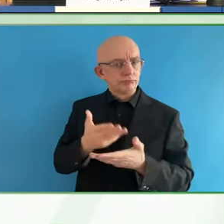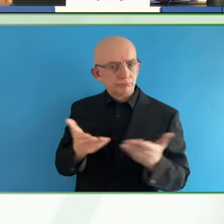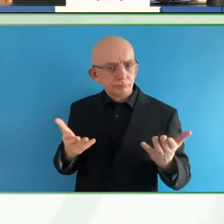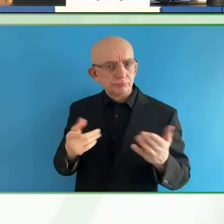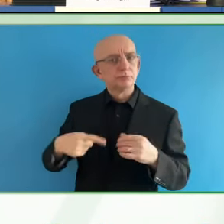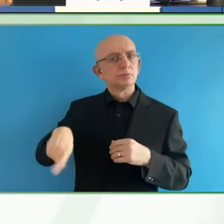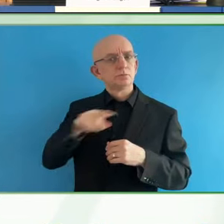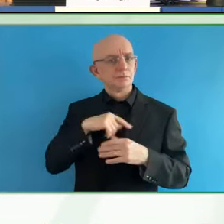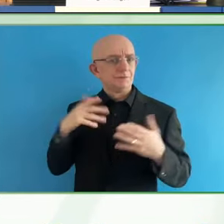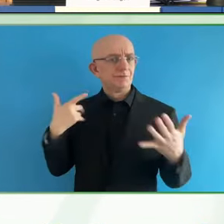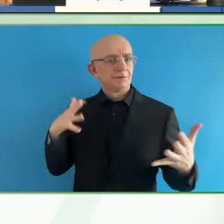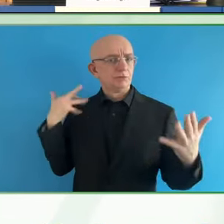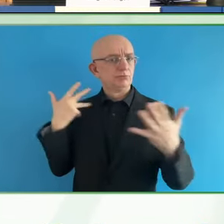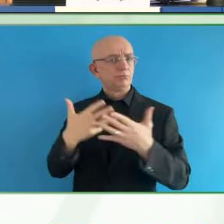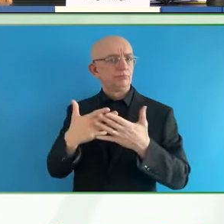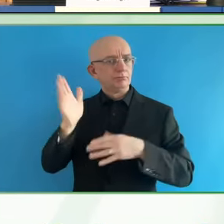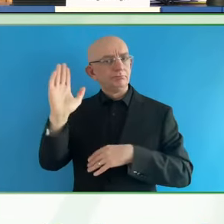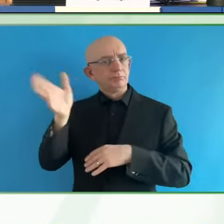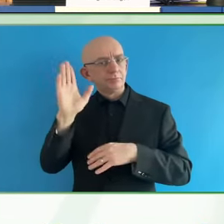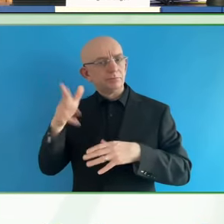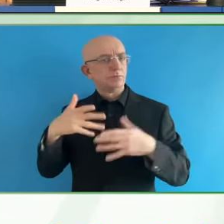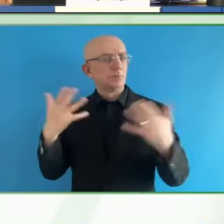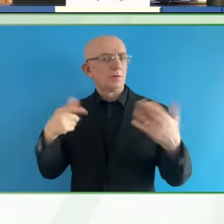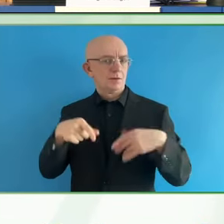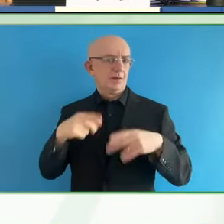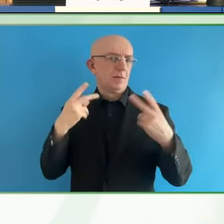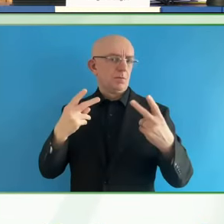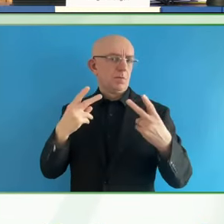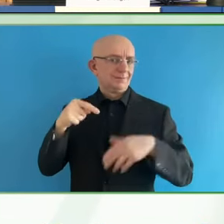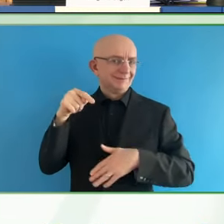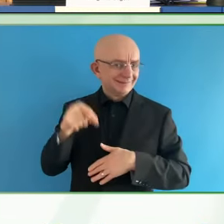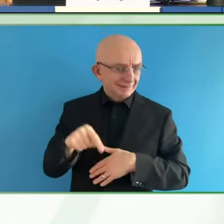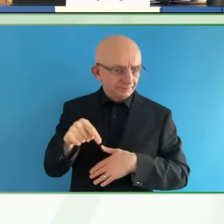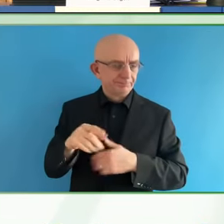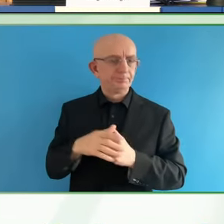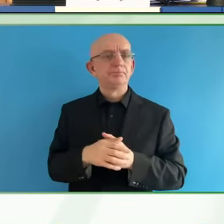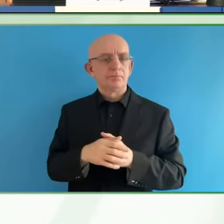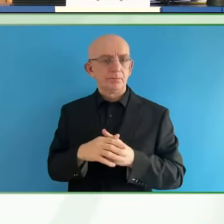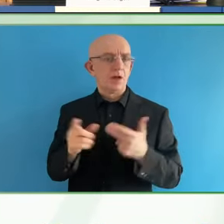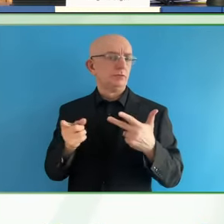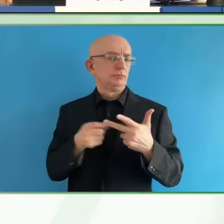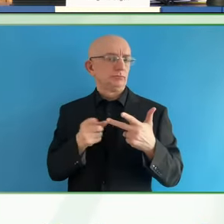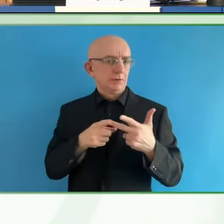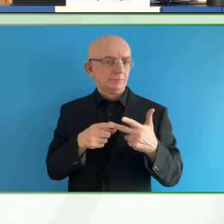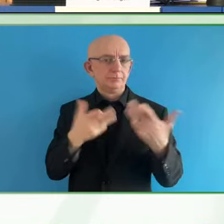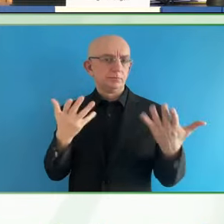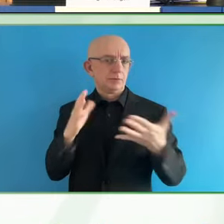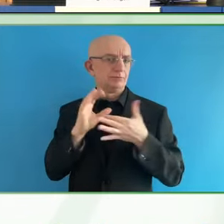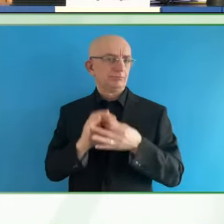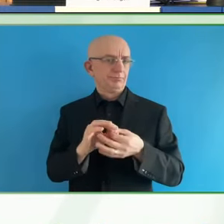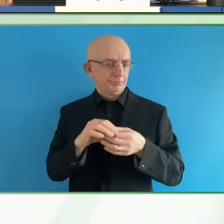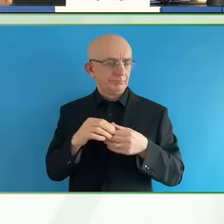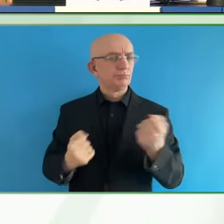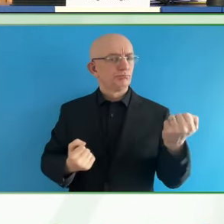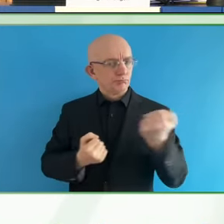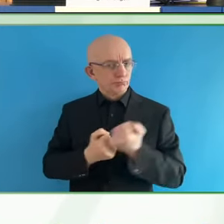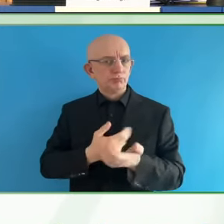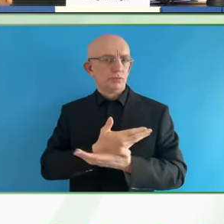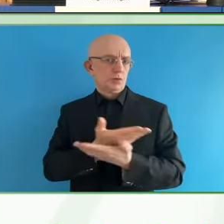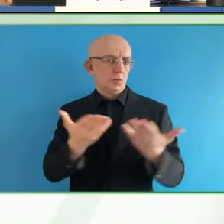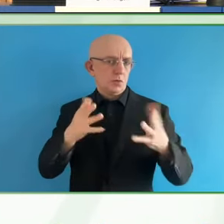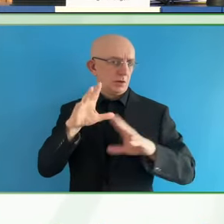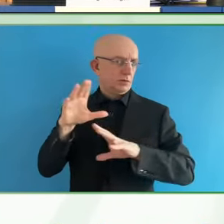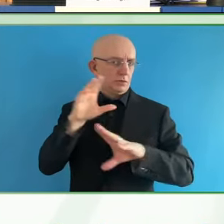schools, parents, and the community, develop a system for data collection and provide feedback. We want to